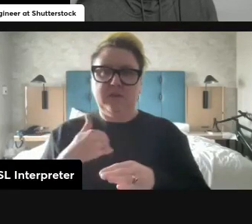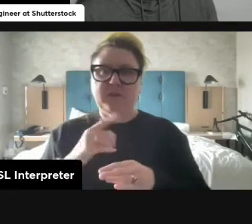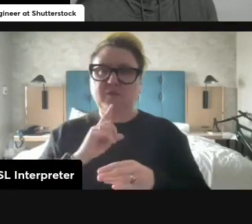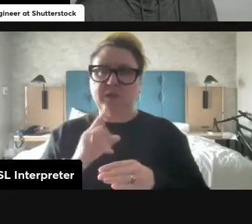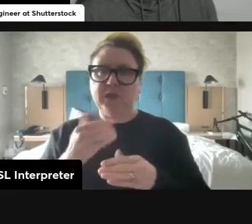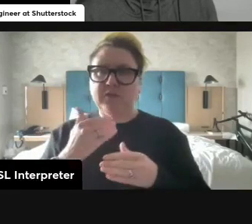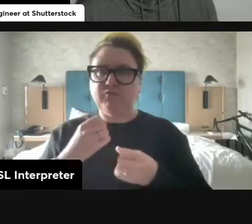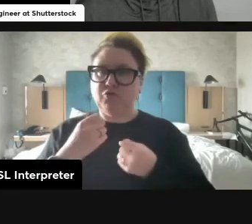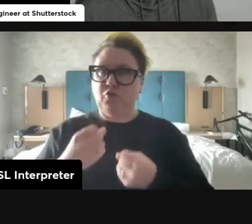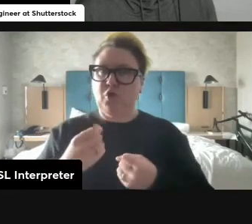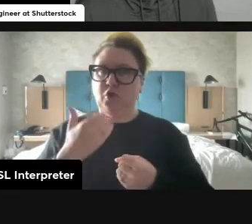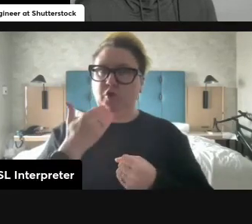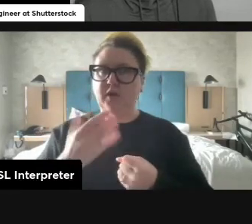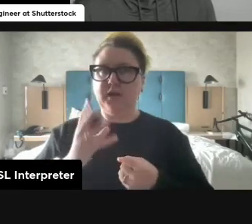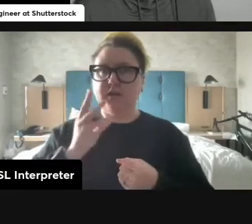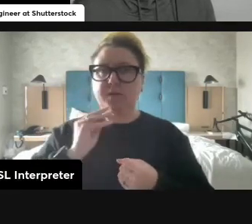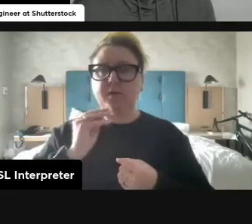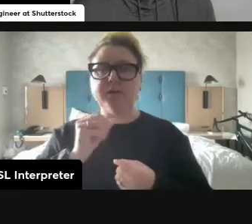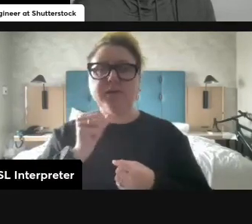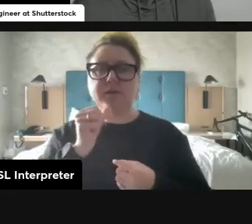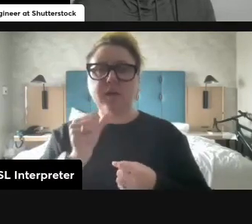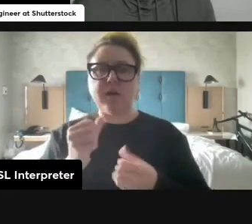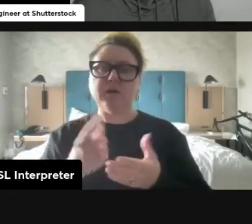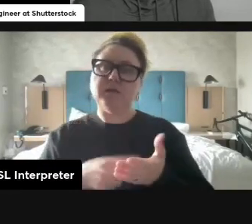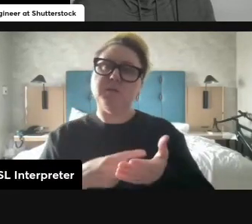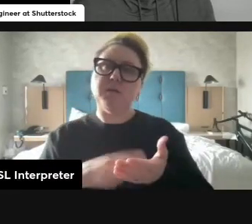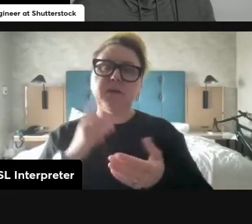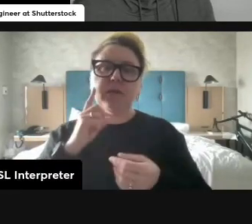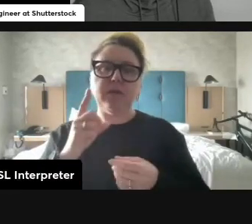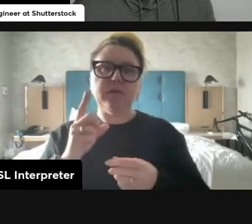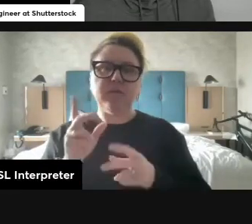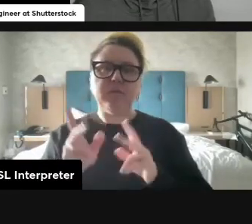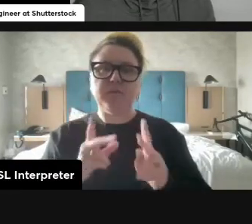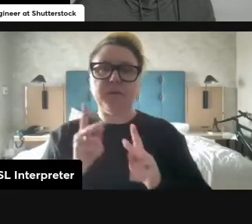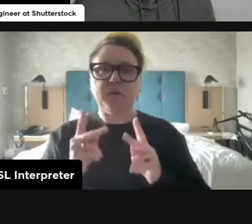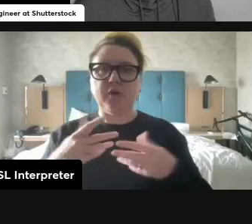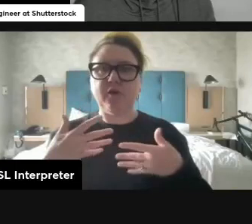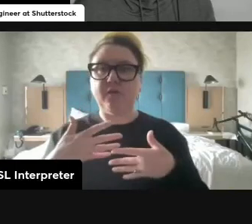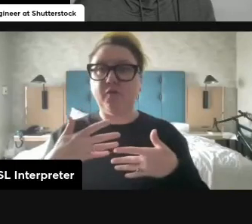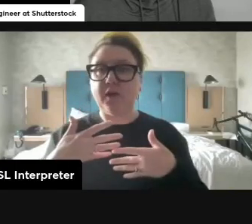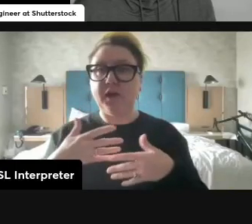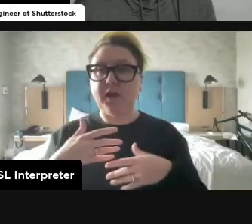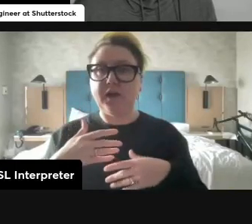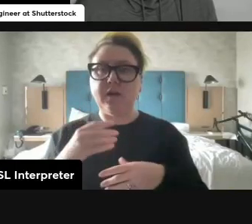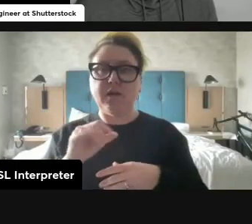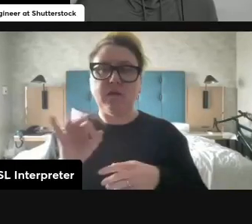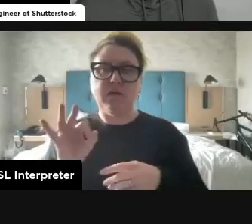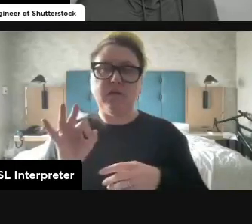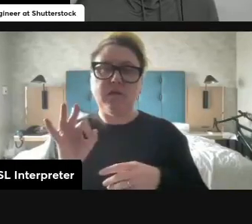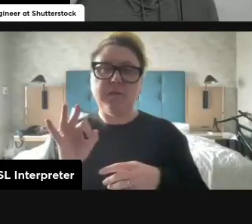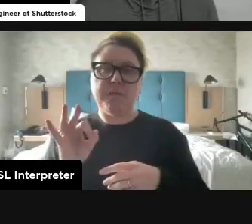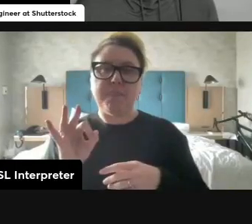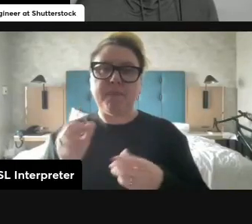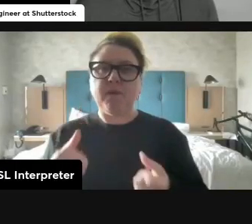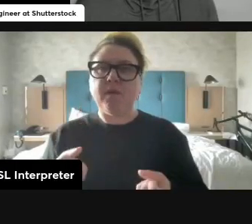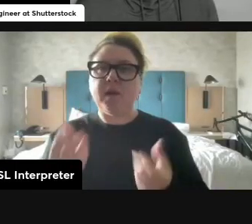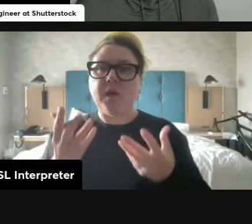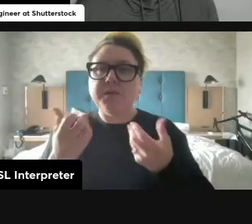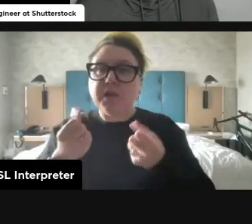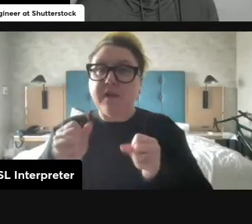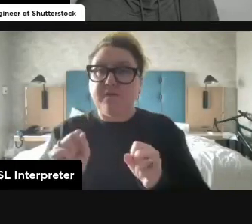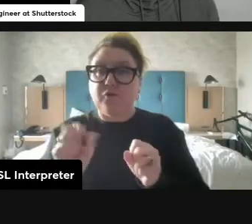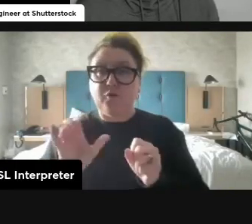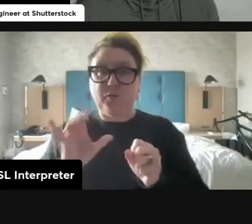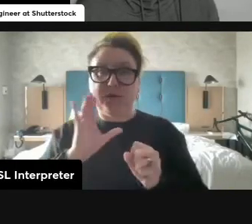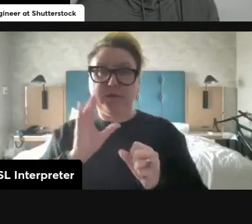experience. It's not. I think sometimes folks are a little bit afraid of well, how much effort is this